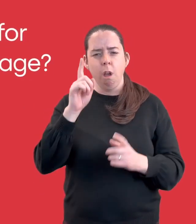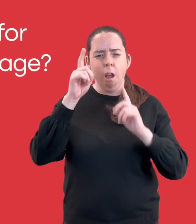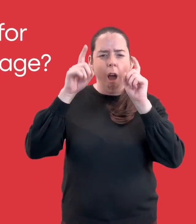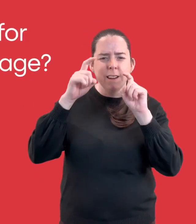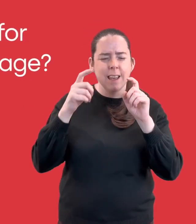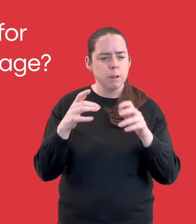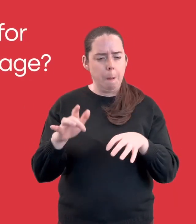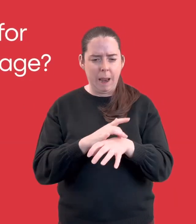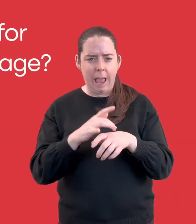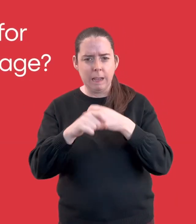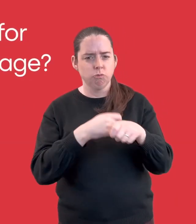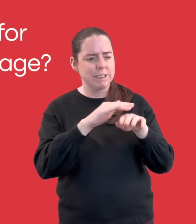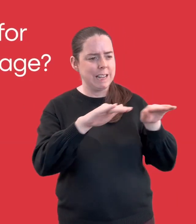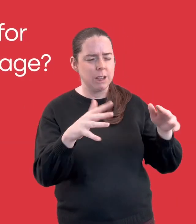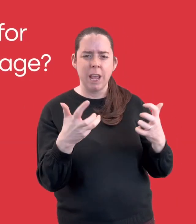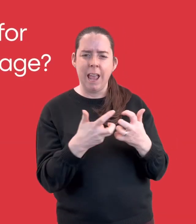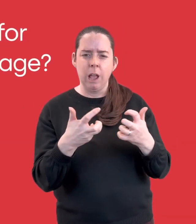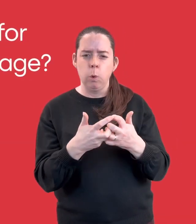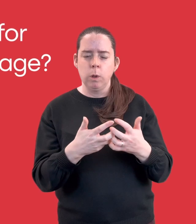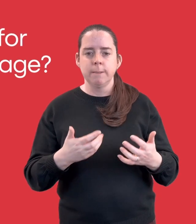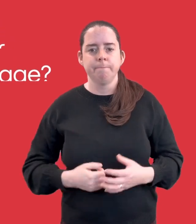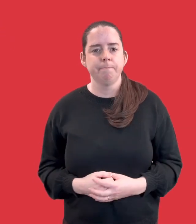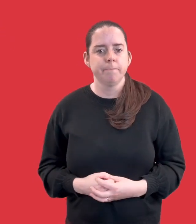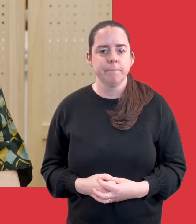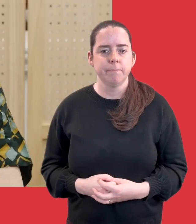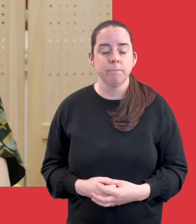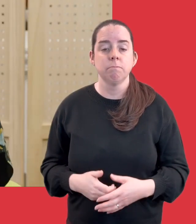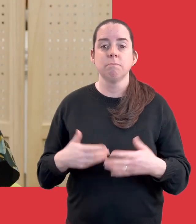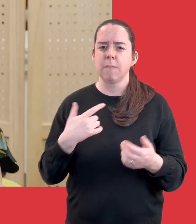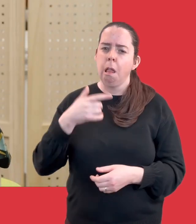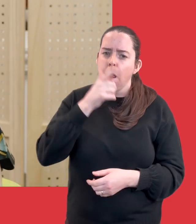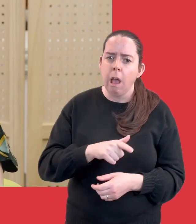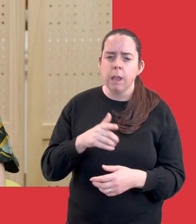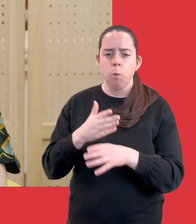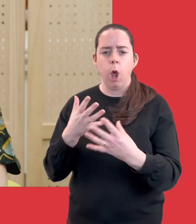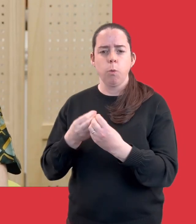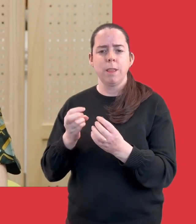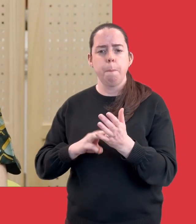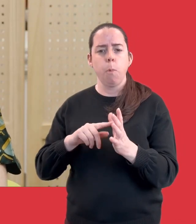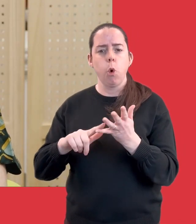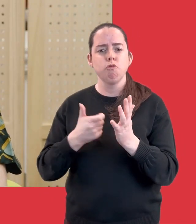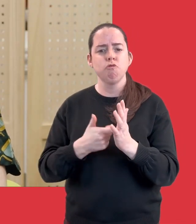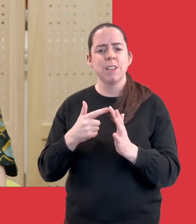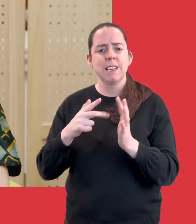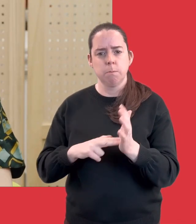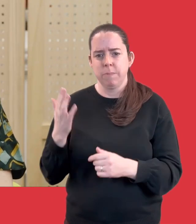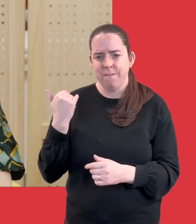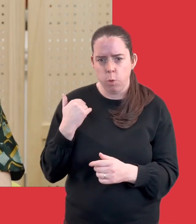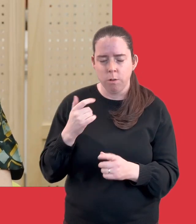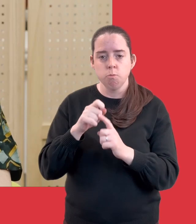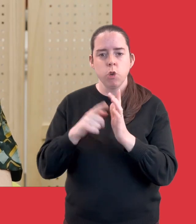were your initial ideas for how the play would work on stage? I was very lucky that I'd worked with Maureen